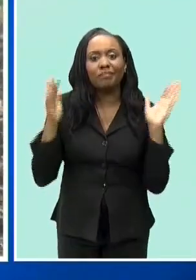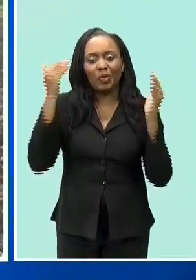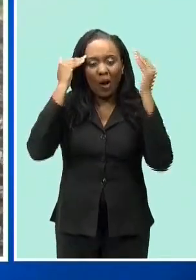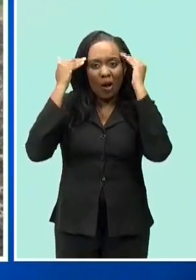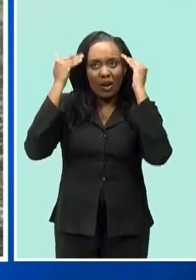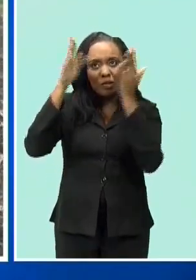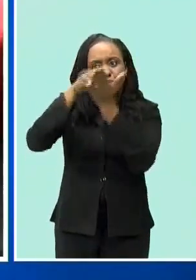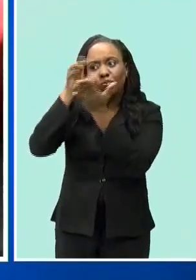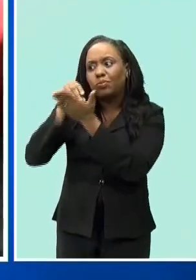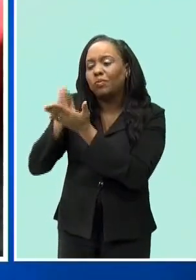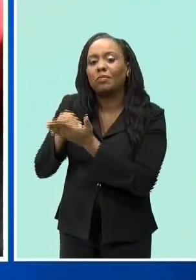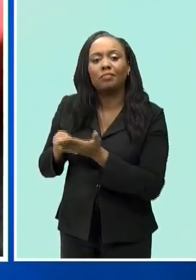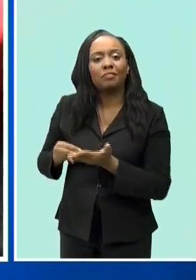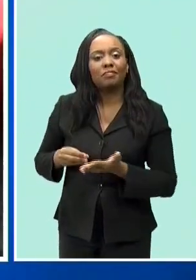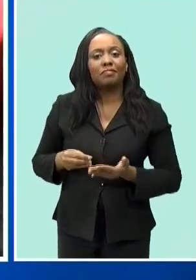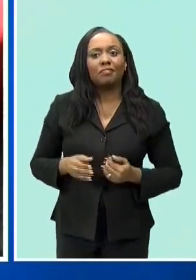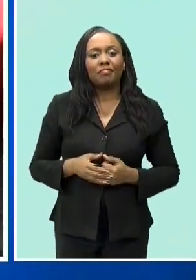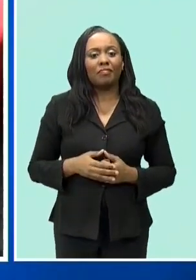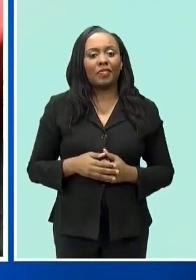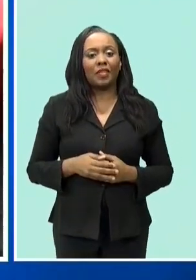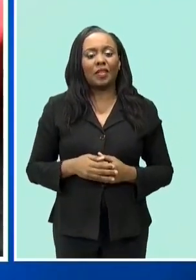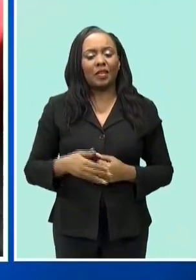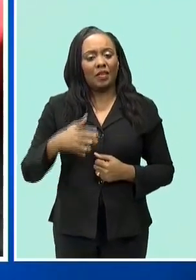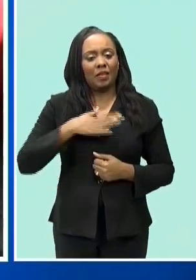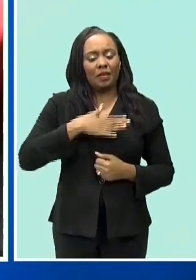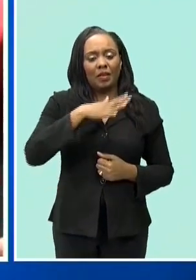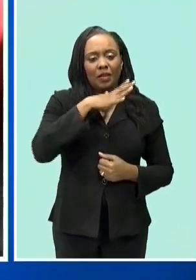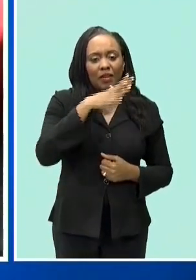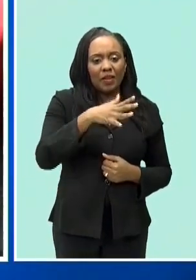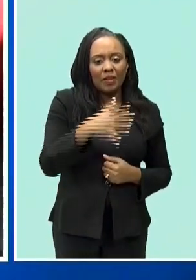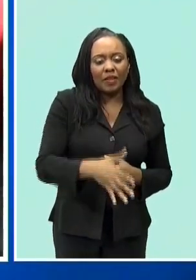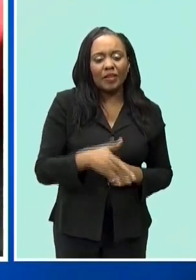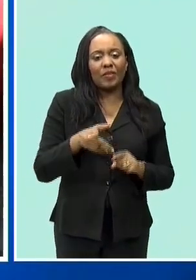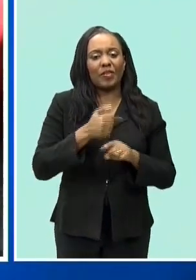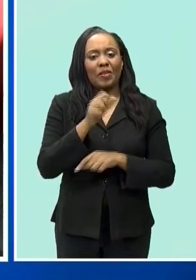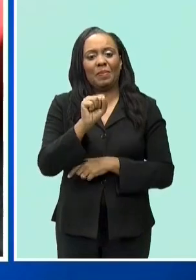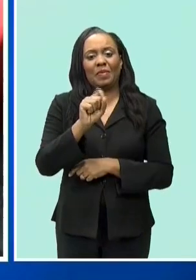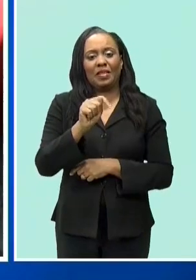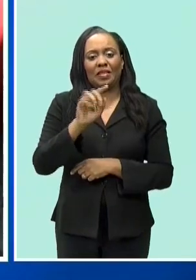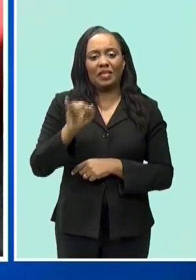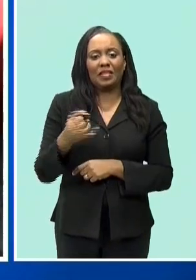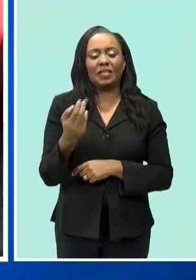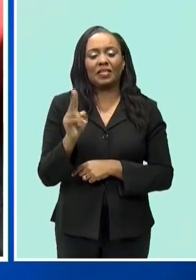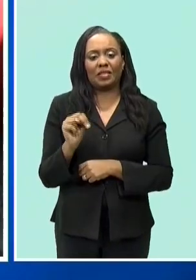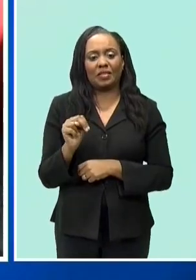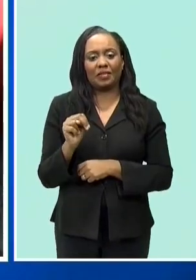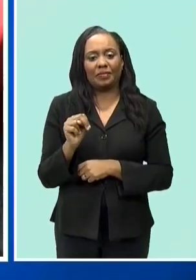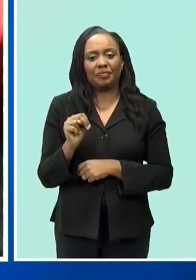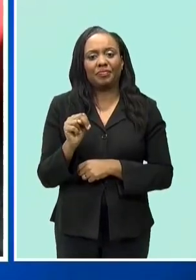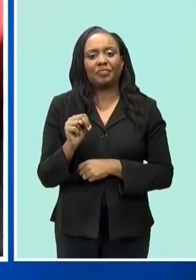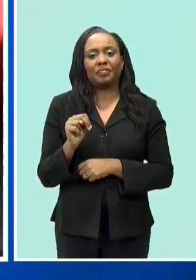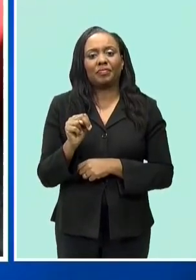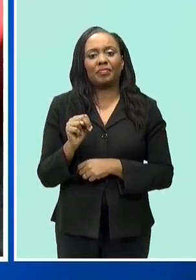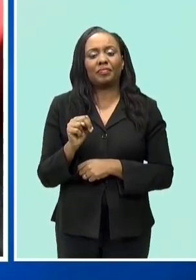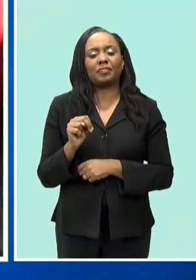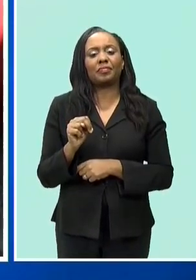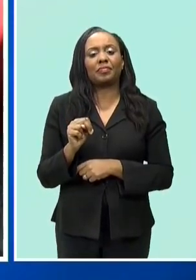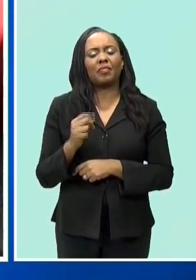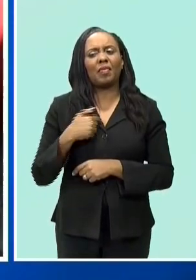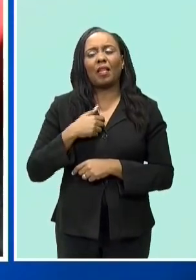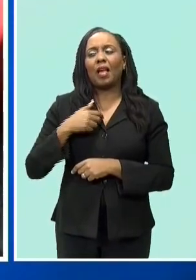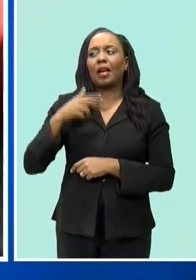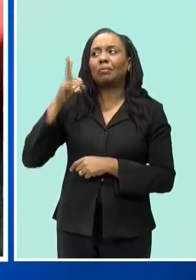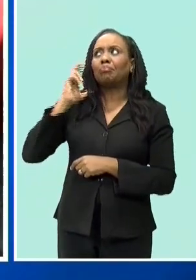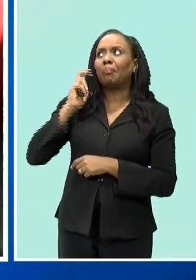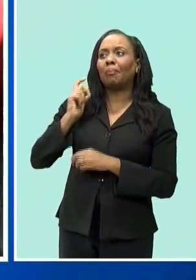knowledge. I always had a knack for agriculture. My grandmother, and they're from St. John, more country life. So I heard about